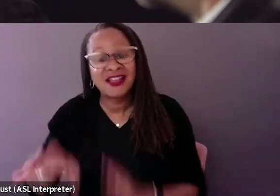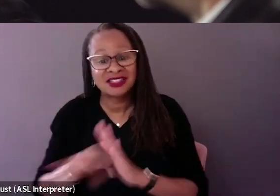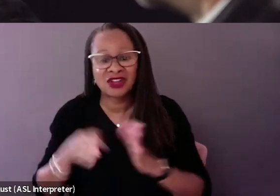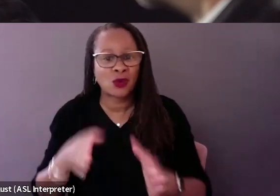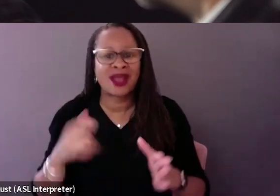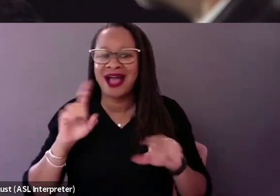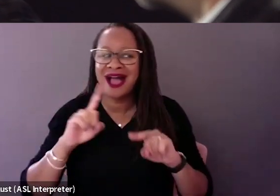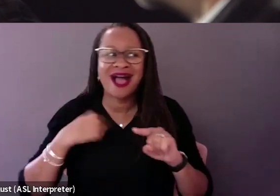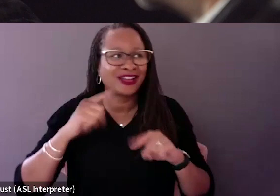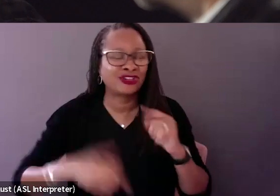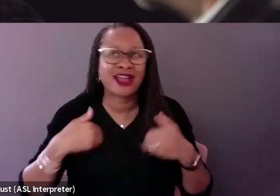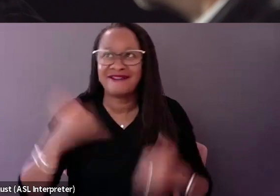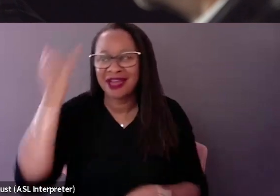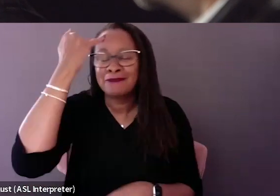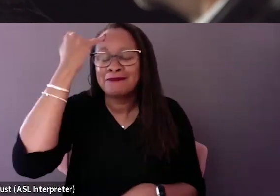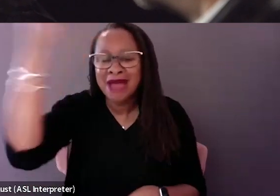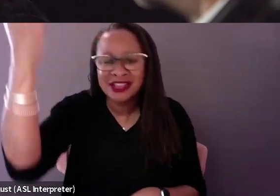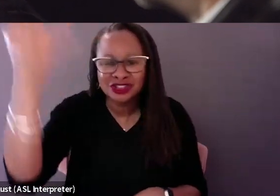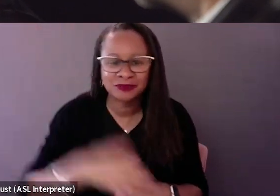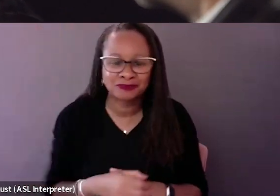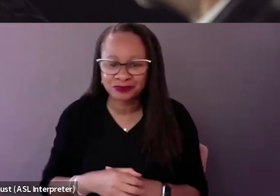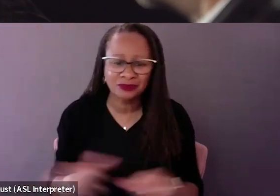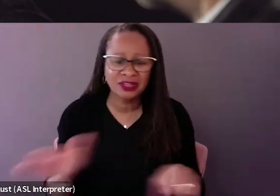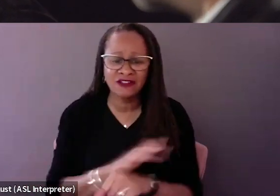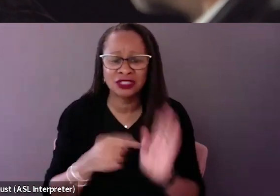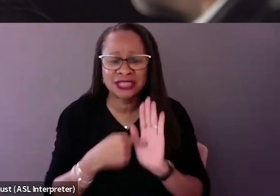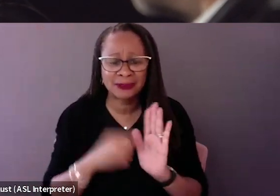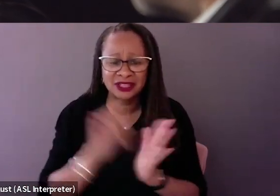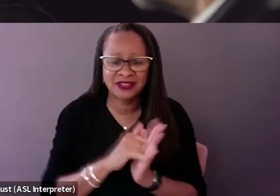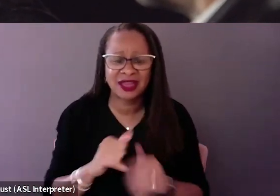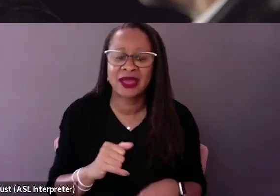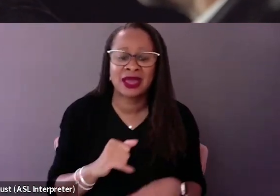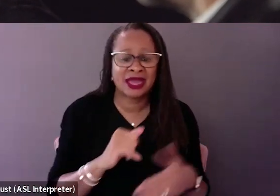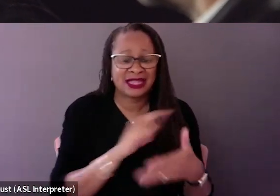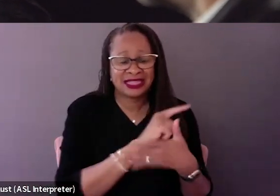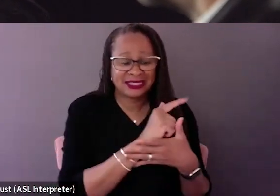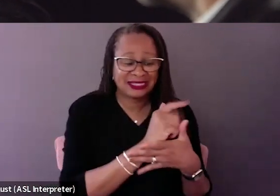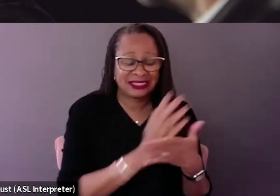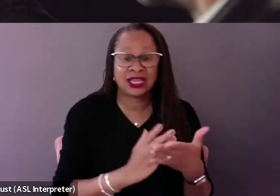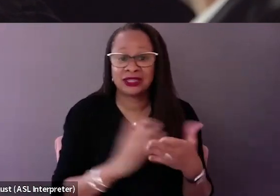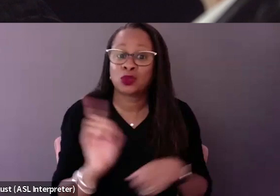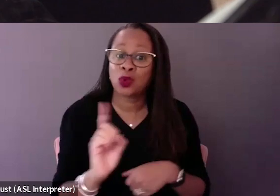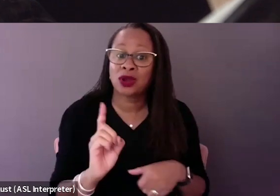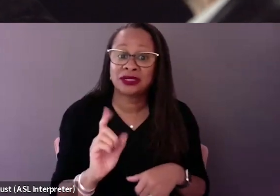never have imagined, which was the full example of that is the sequence we call Moonlighting, where he's doing Family